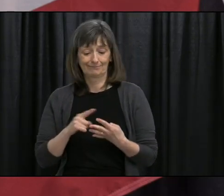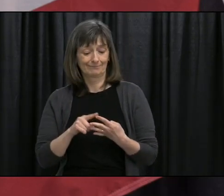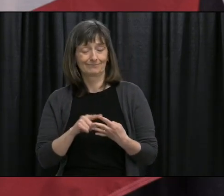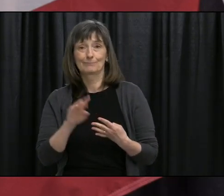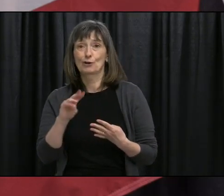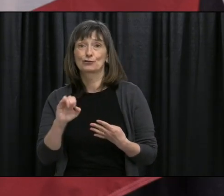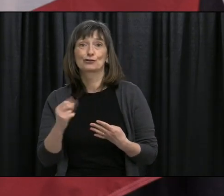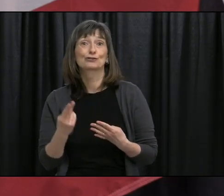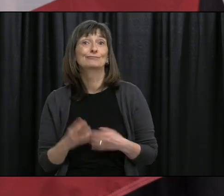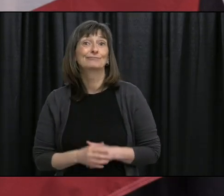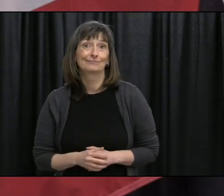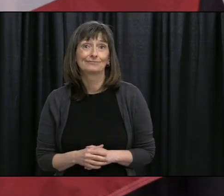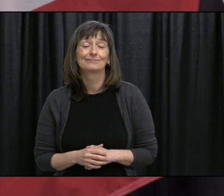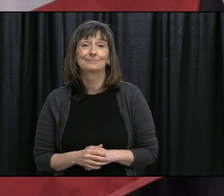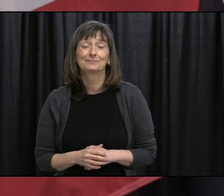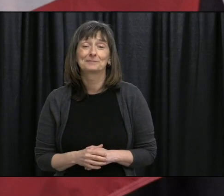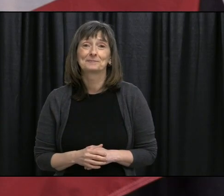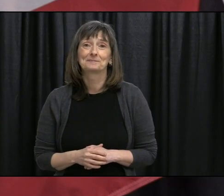early March.